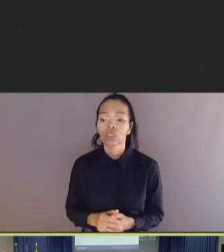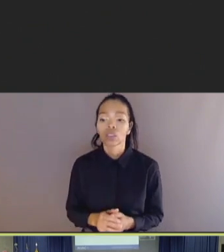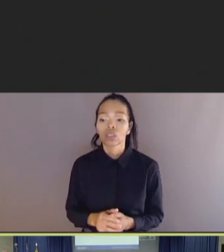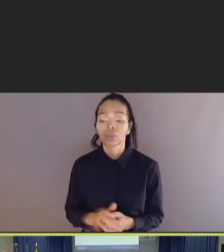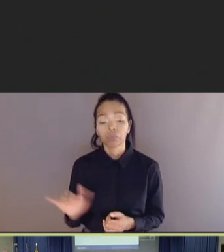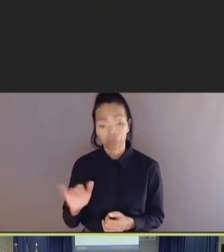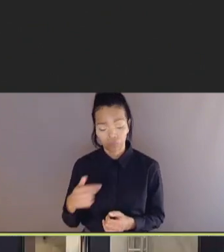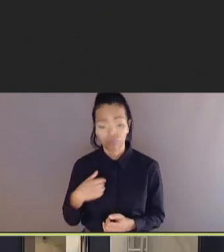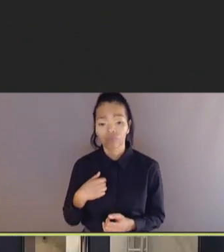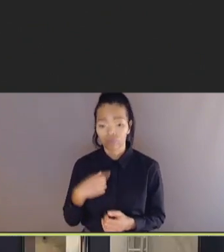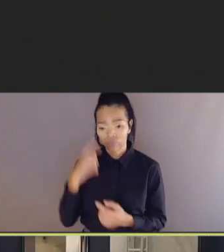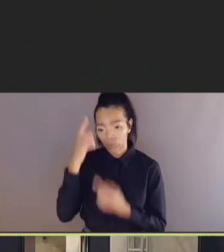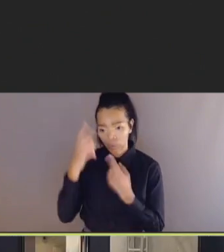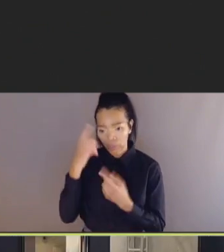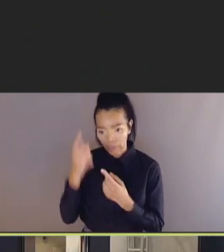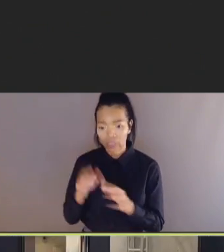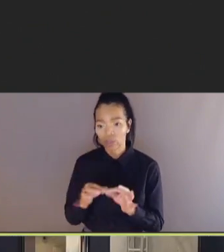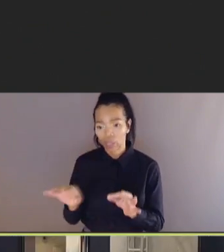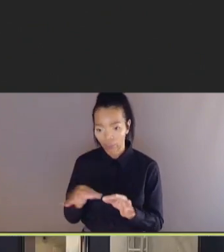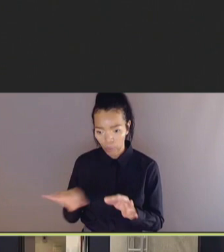consider language